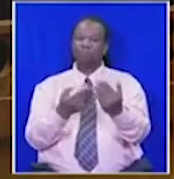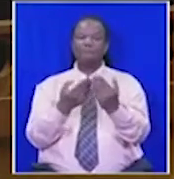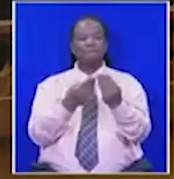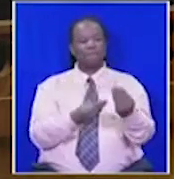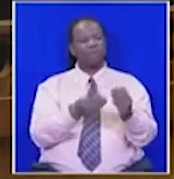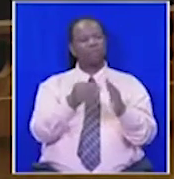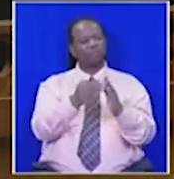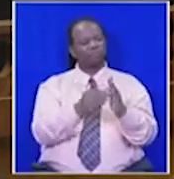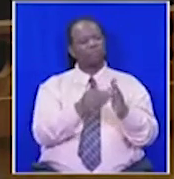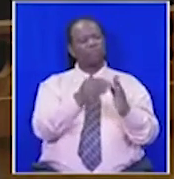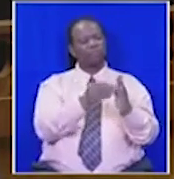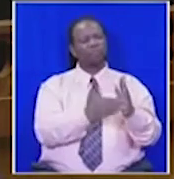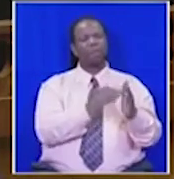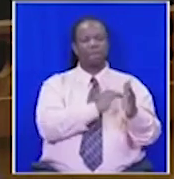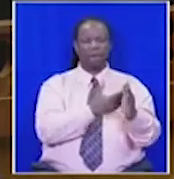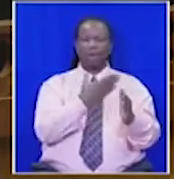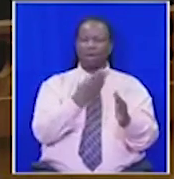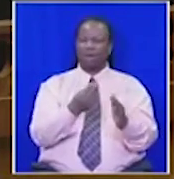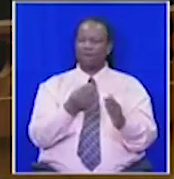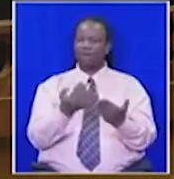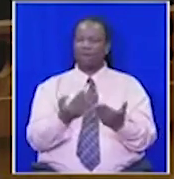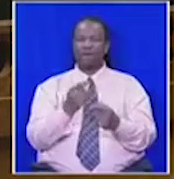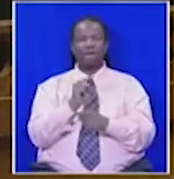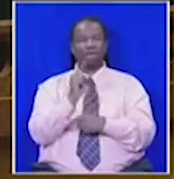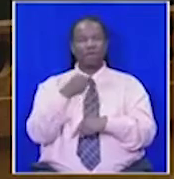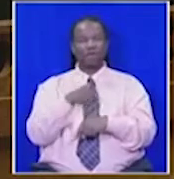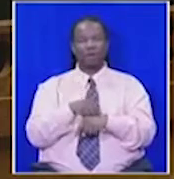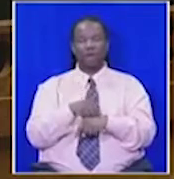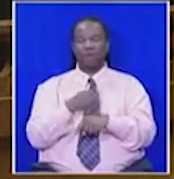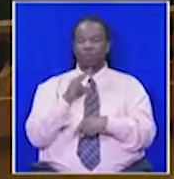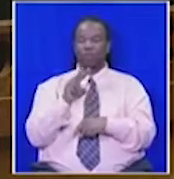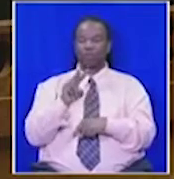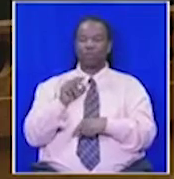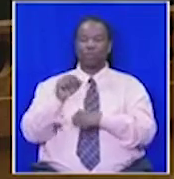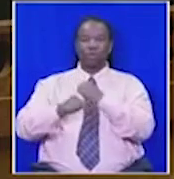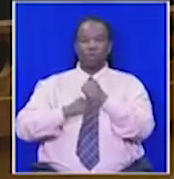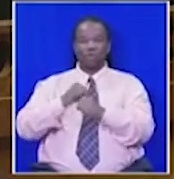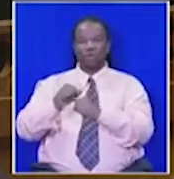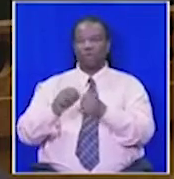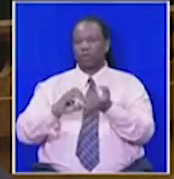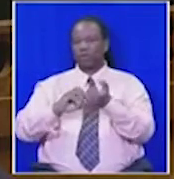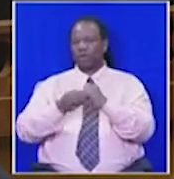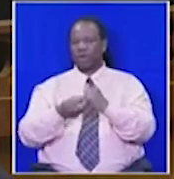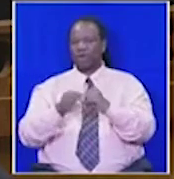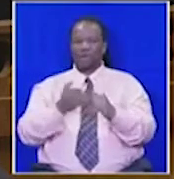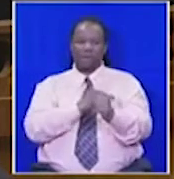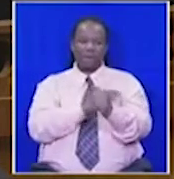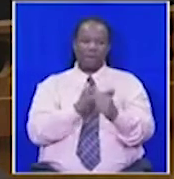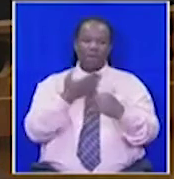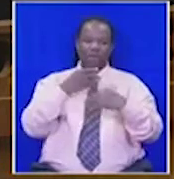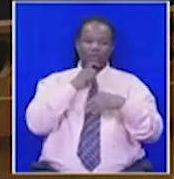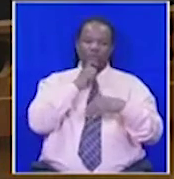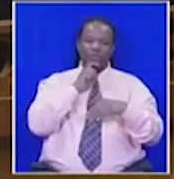Related Matters Act. And so for the first time in 22 years, we attempted to use those powers. We